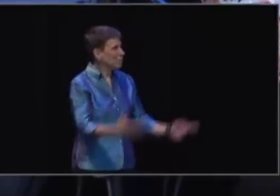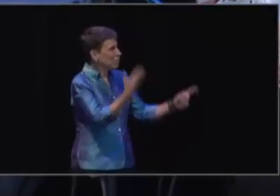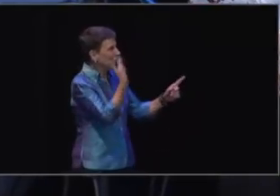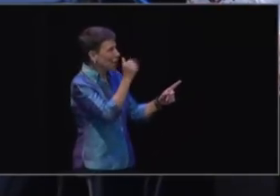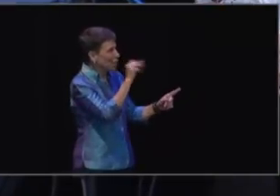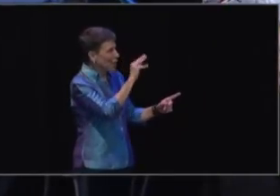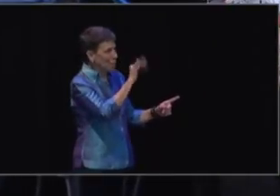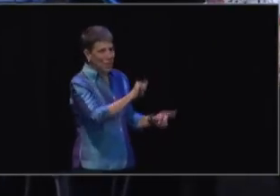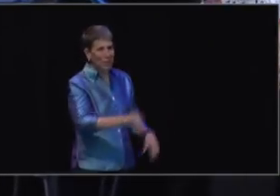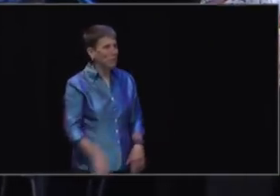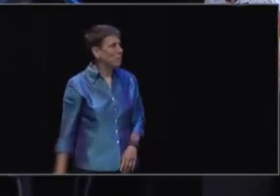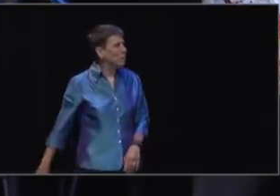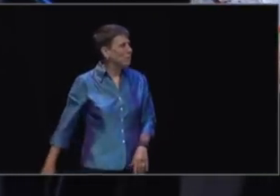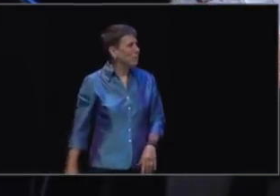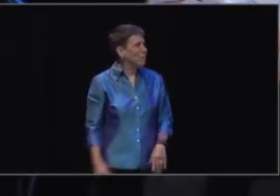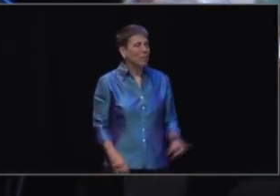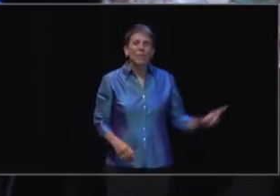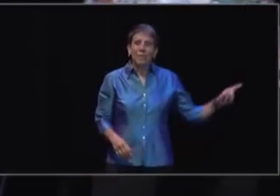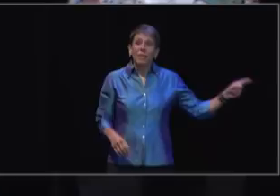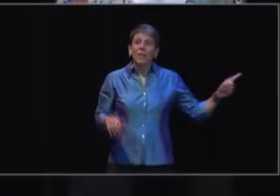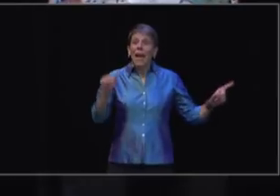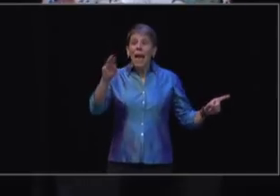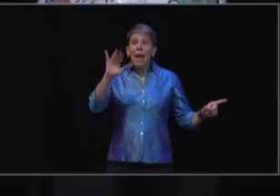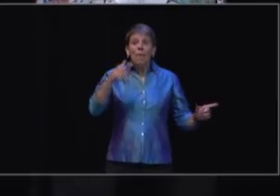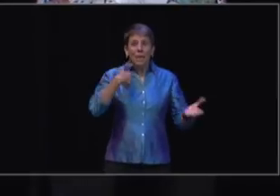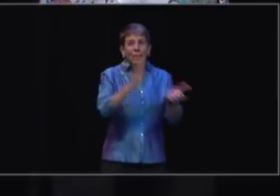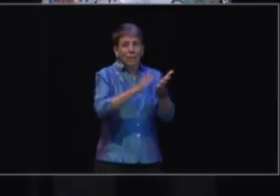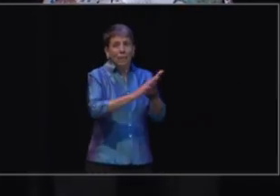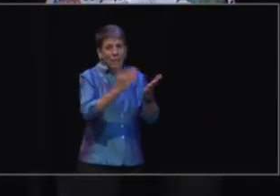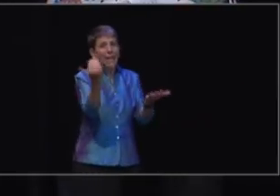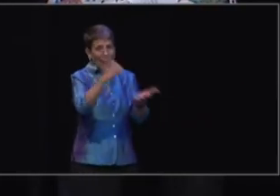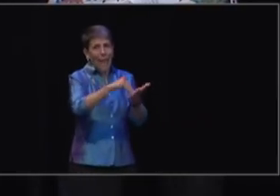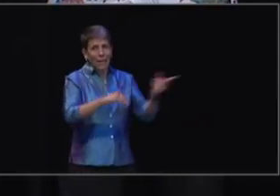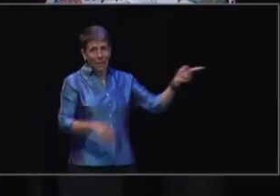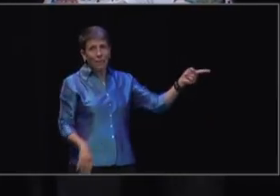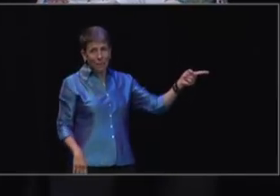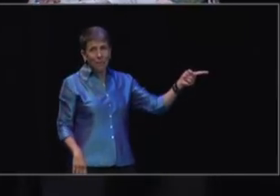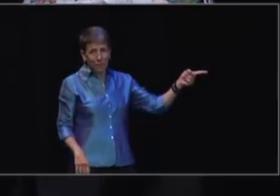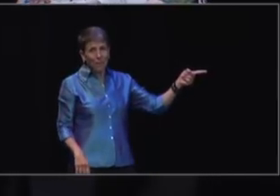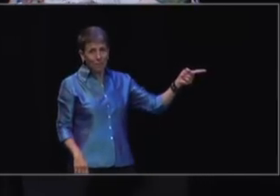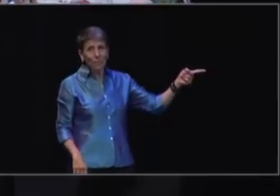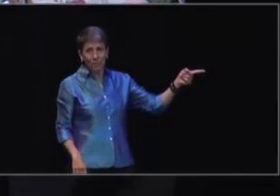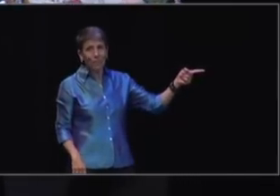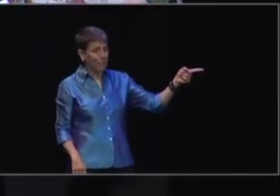I really want to give Amy another hand because